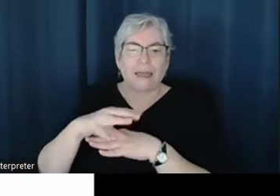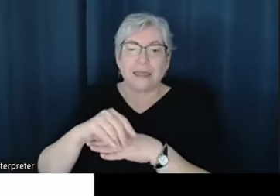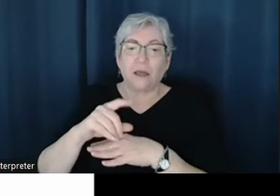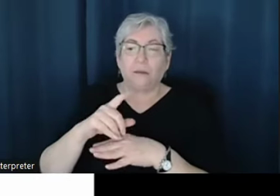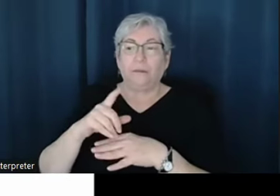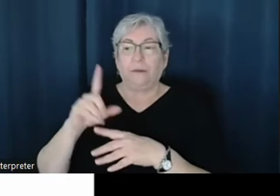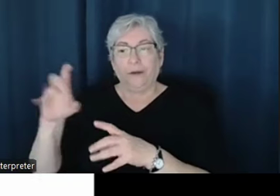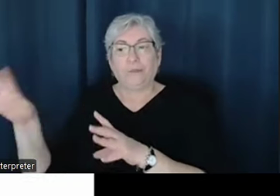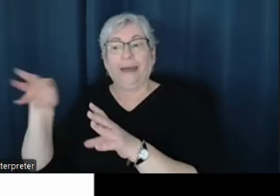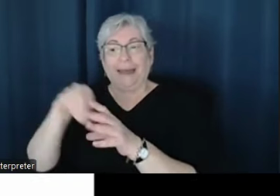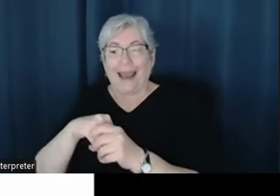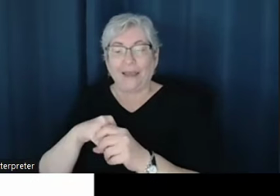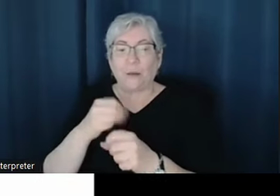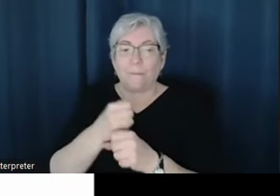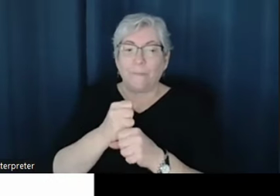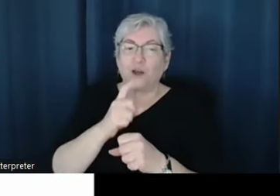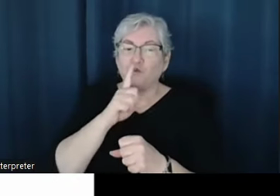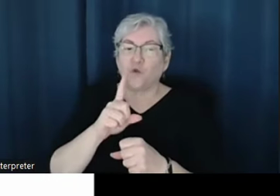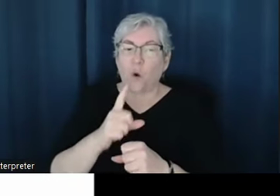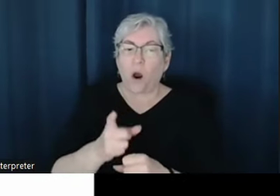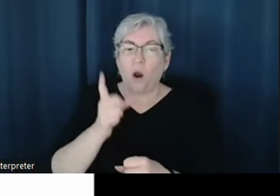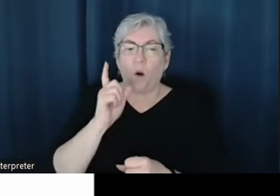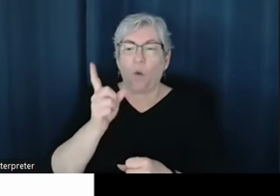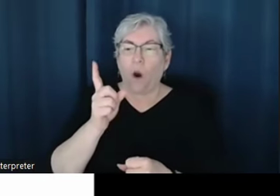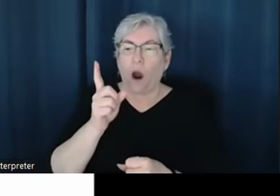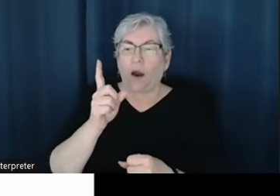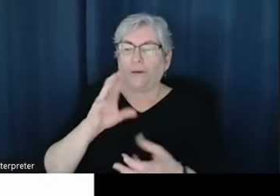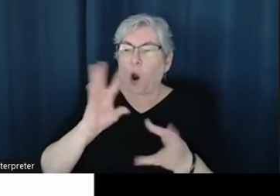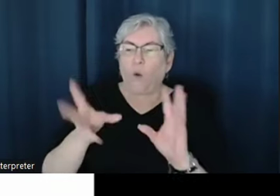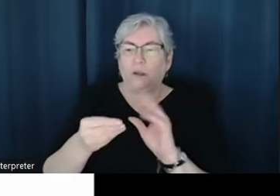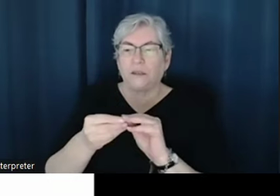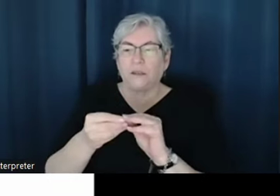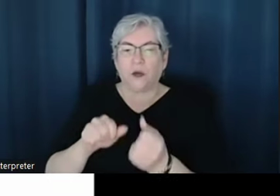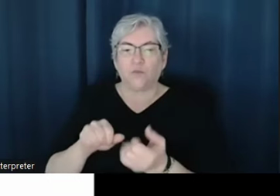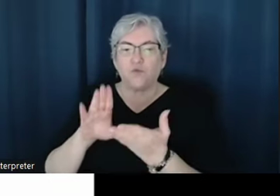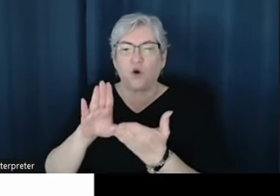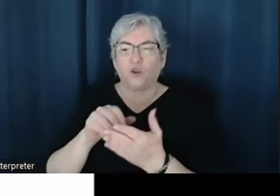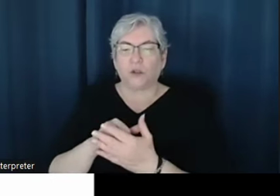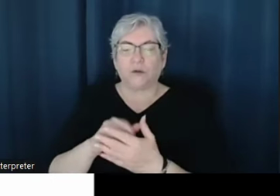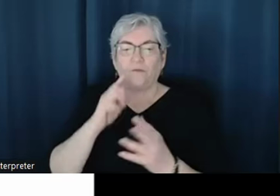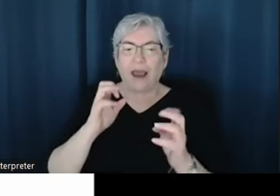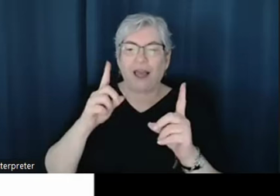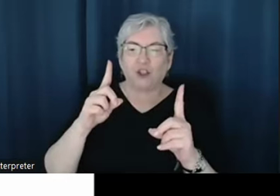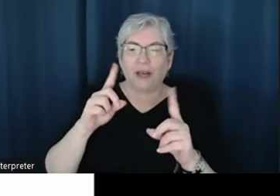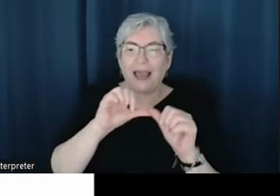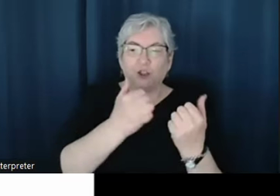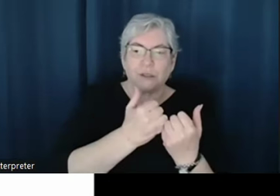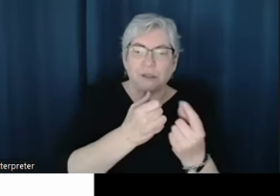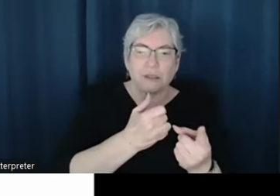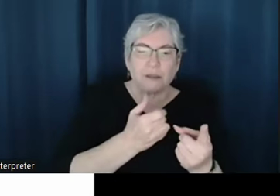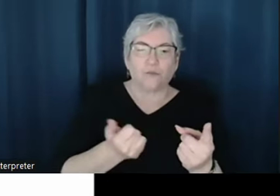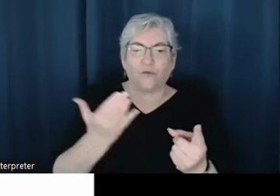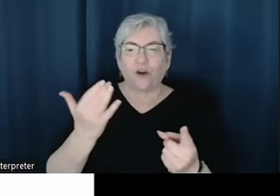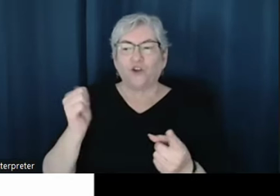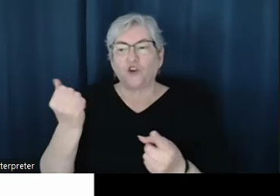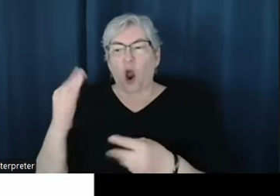in to ensure kind of a one holistic approach. Education agencies, providers of job